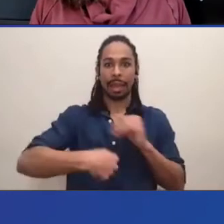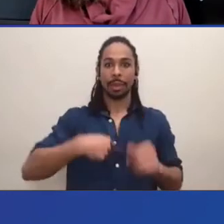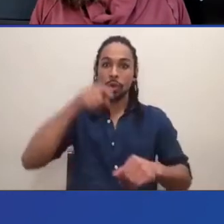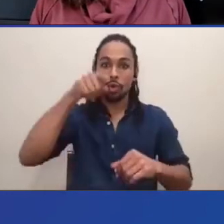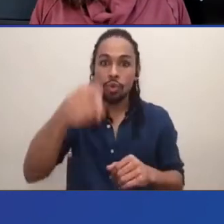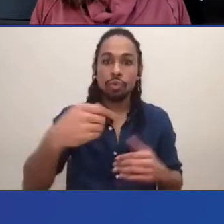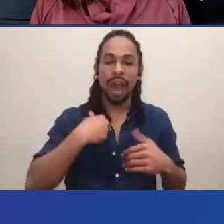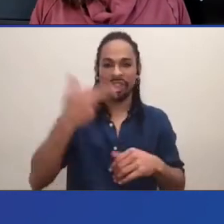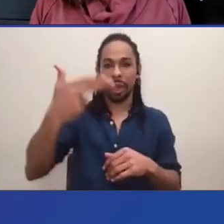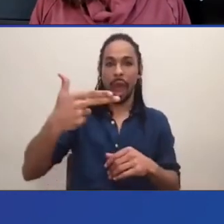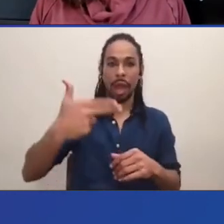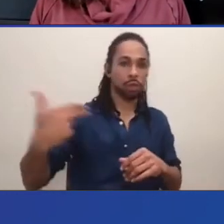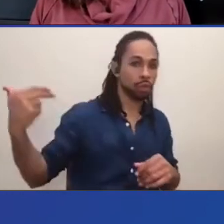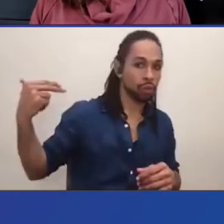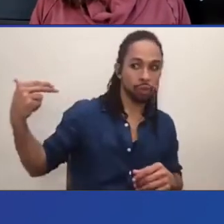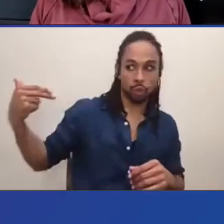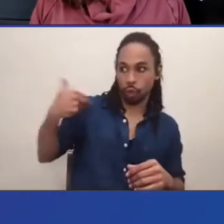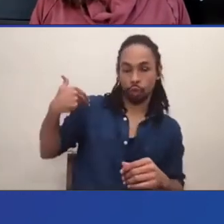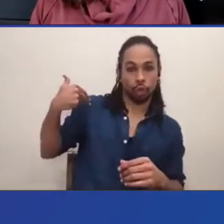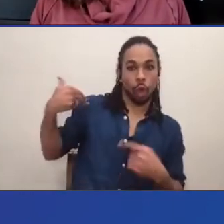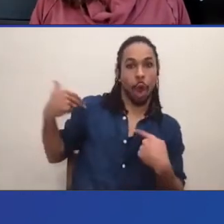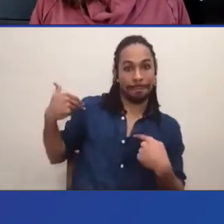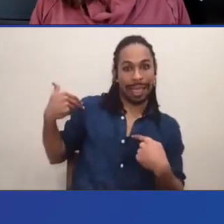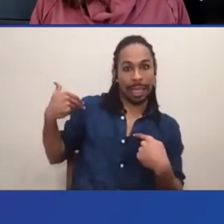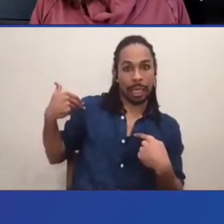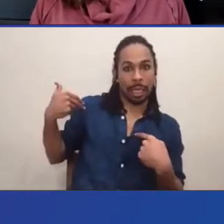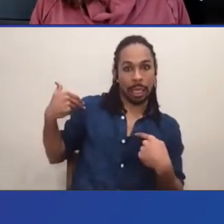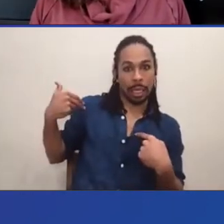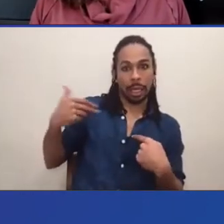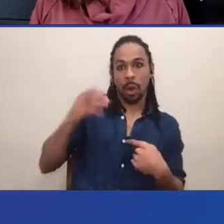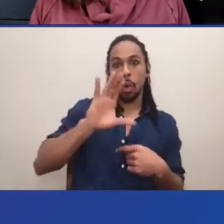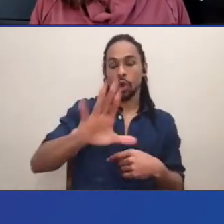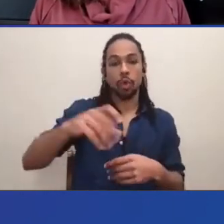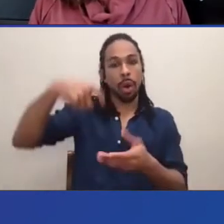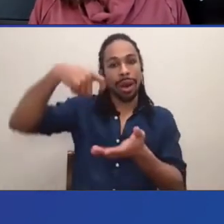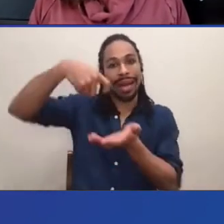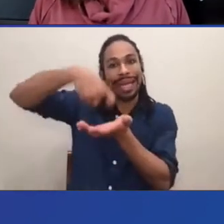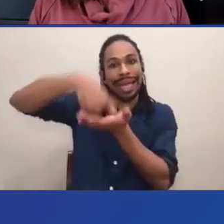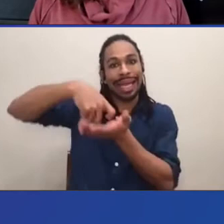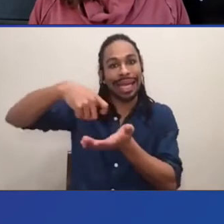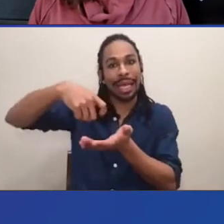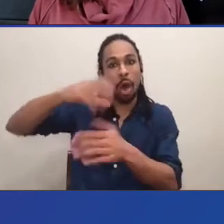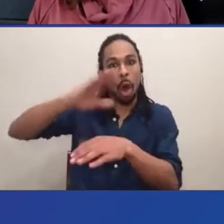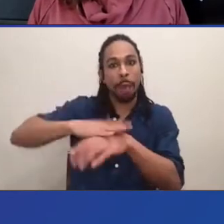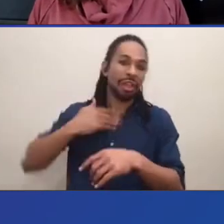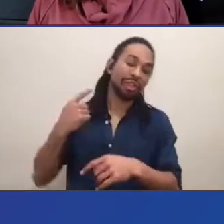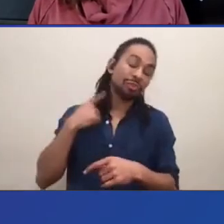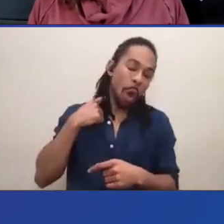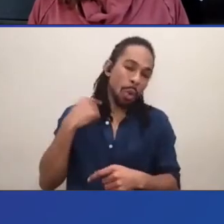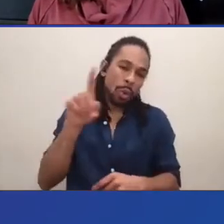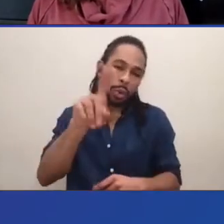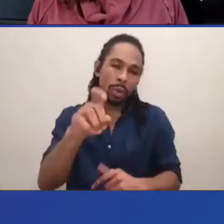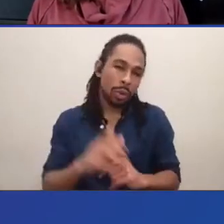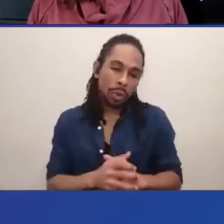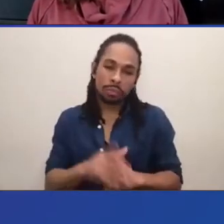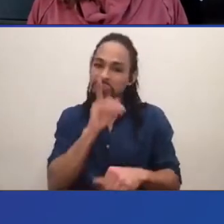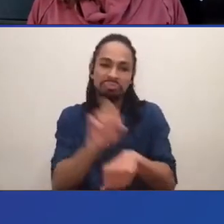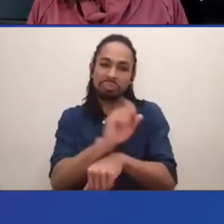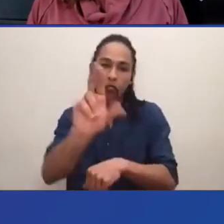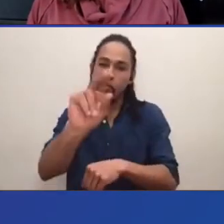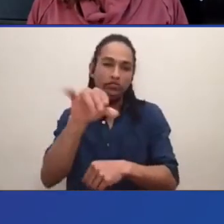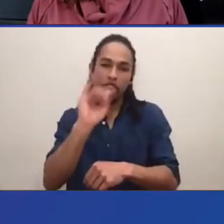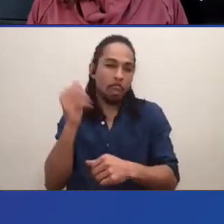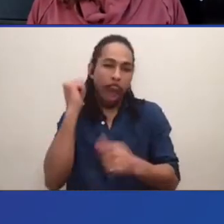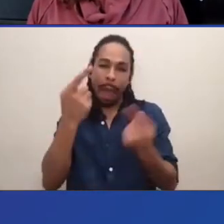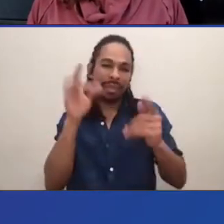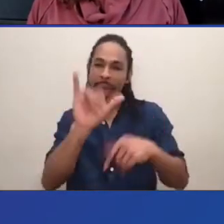back or your knee to my throat? Absolutely not. It's just not going to happen that way. So I think we